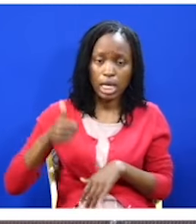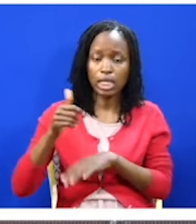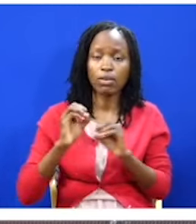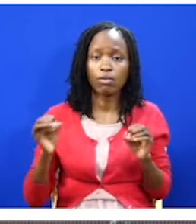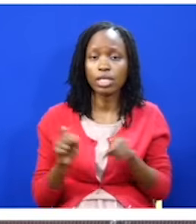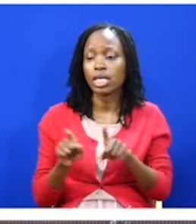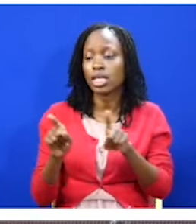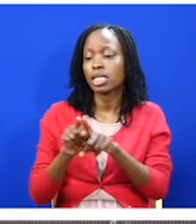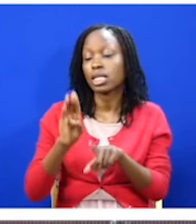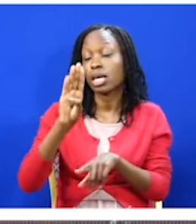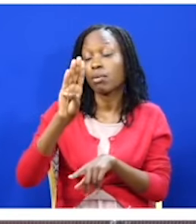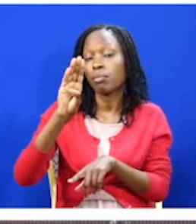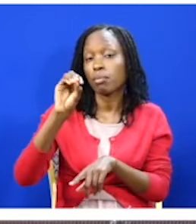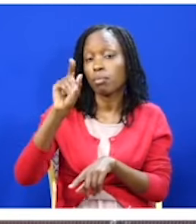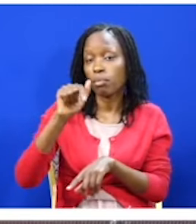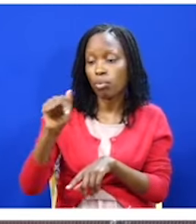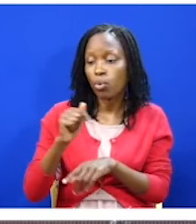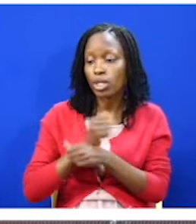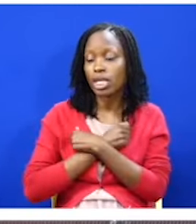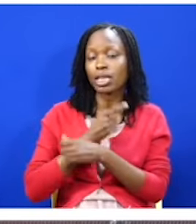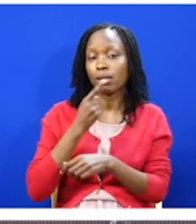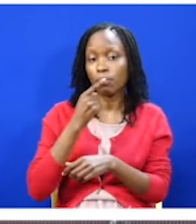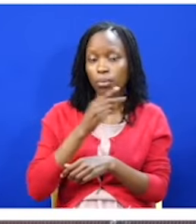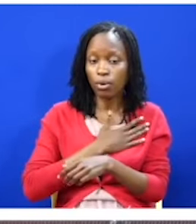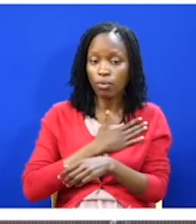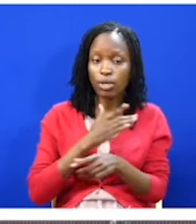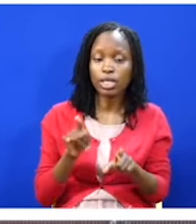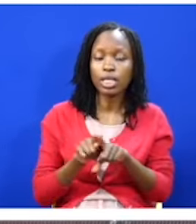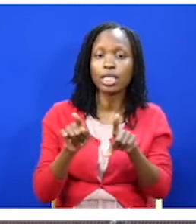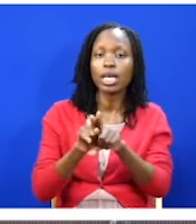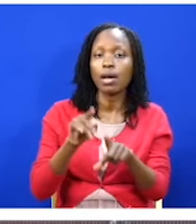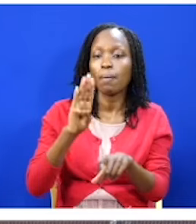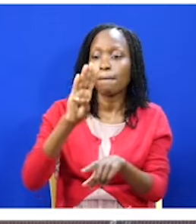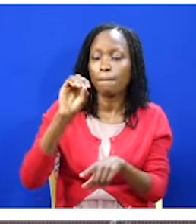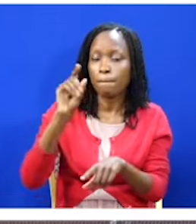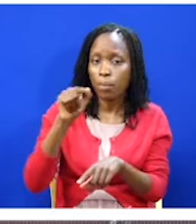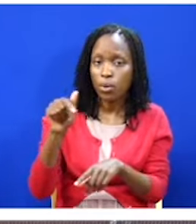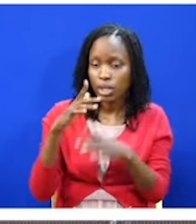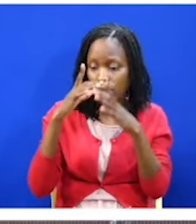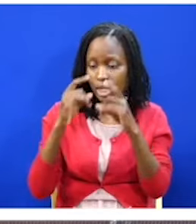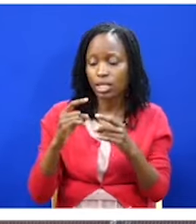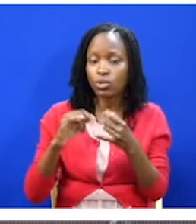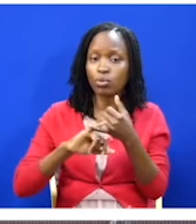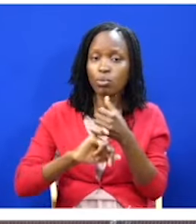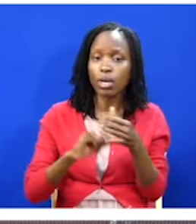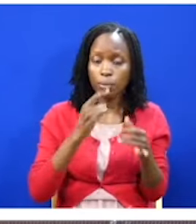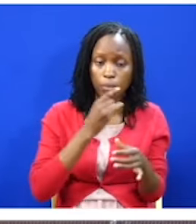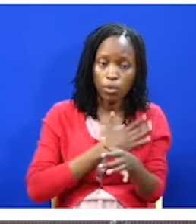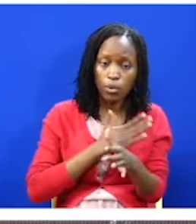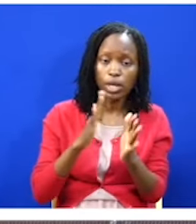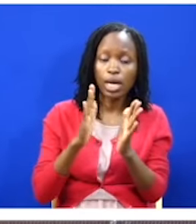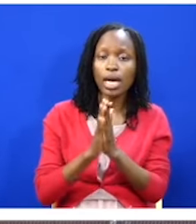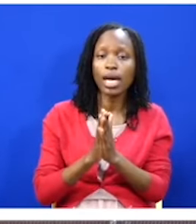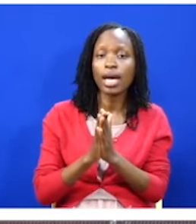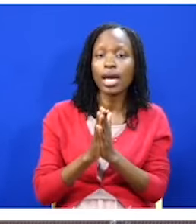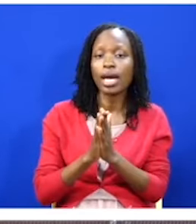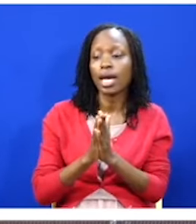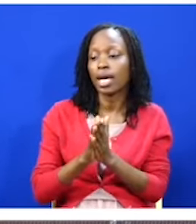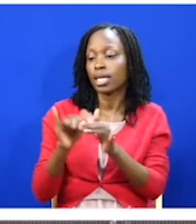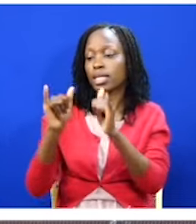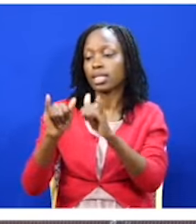as well. Boaz quickly made arrangements to marry Ruth, and they soon married and made their home in